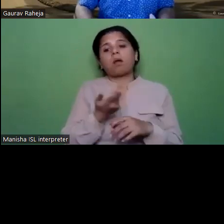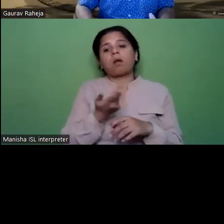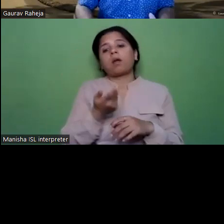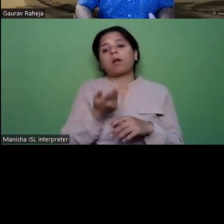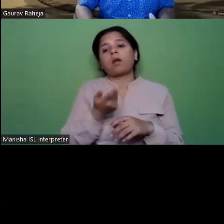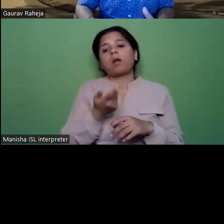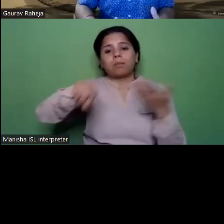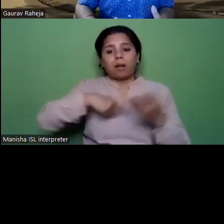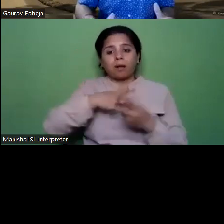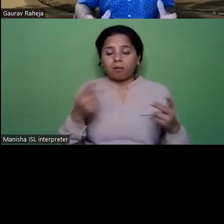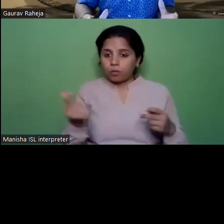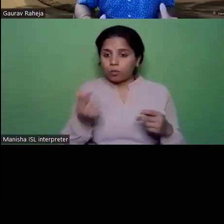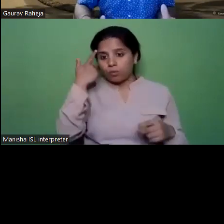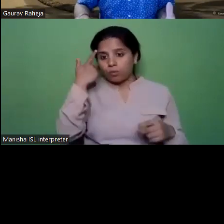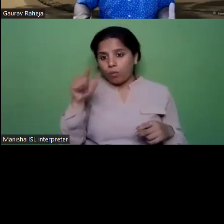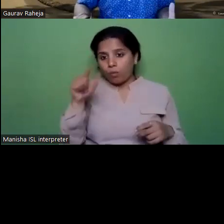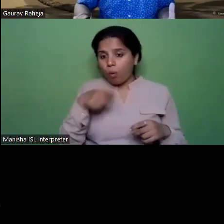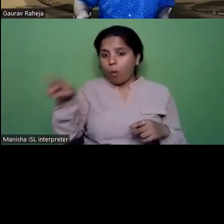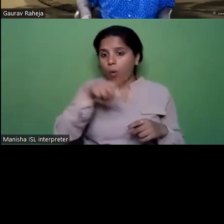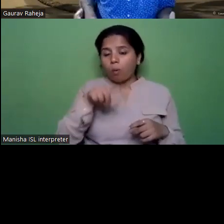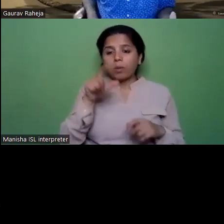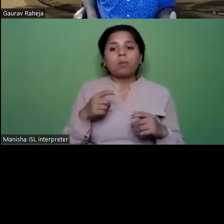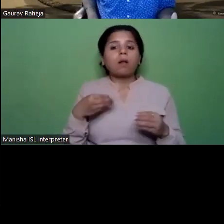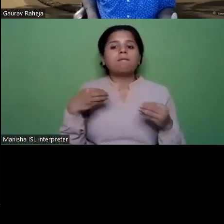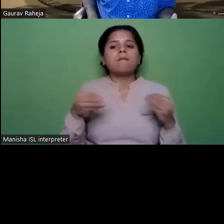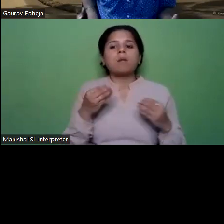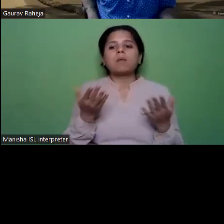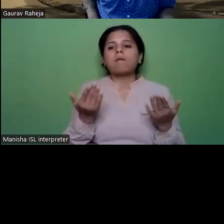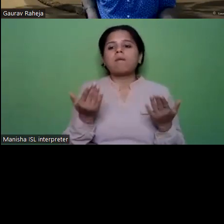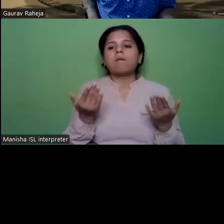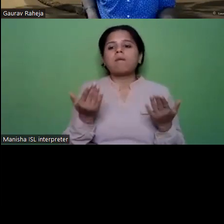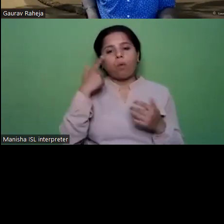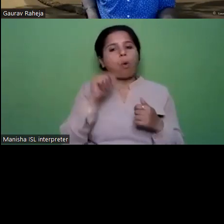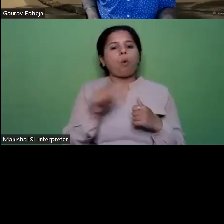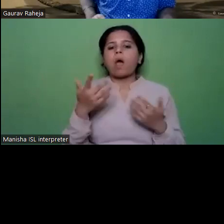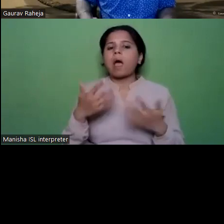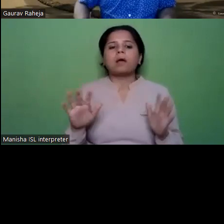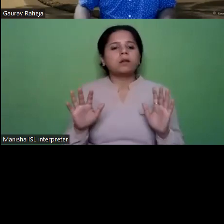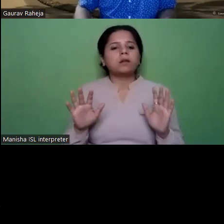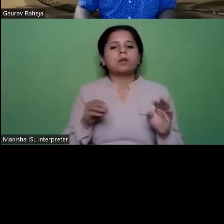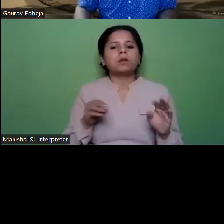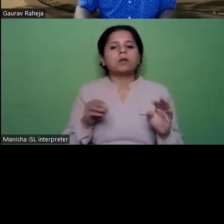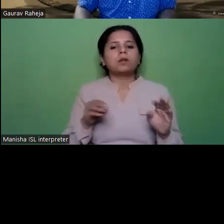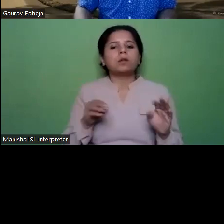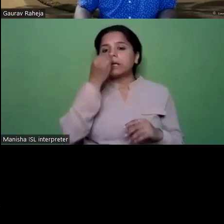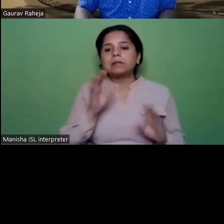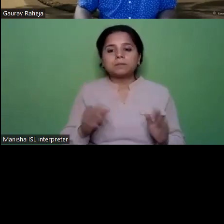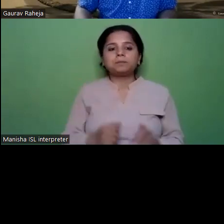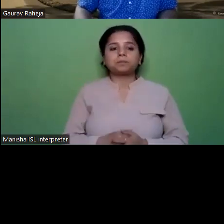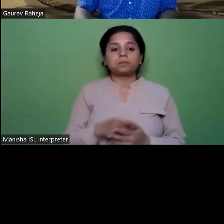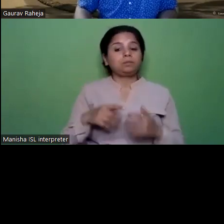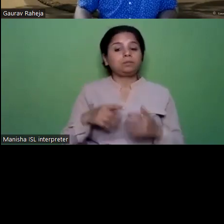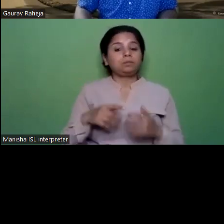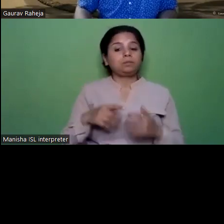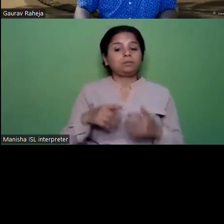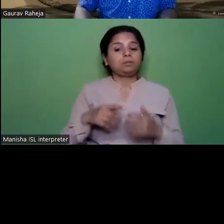such that everybody is flexibly available to everyone else and move with it? An interesting